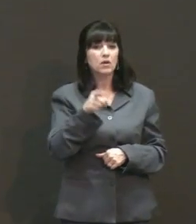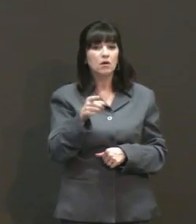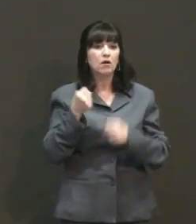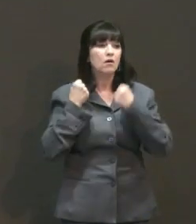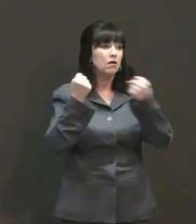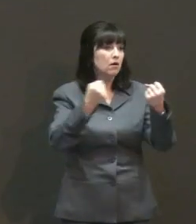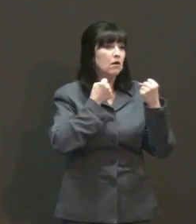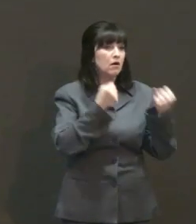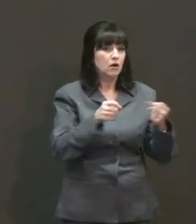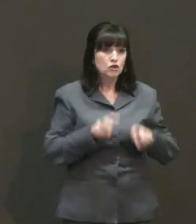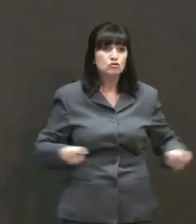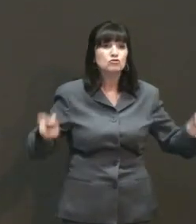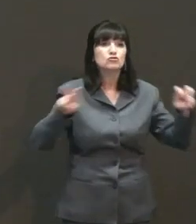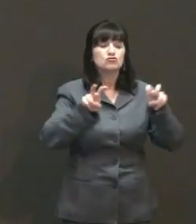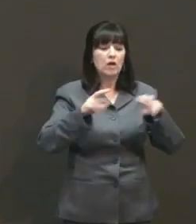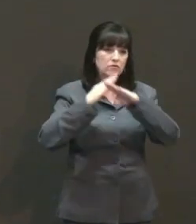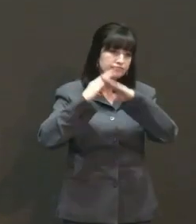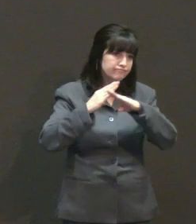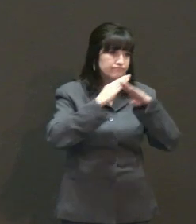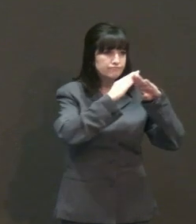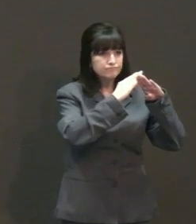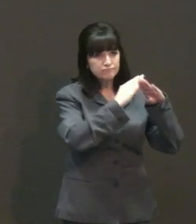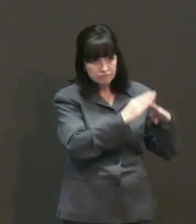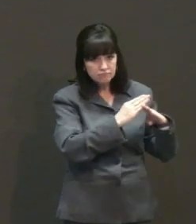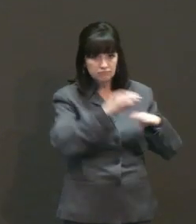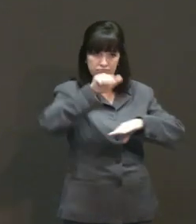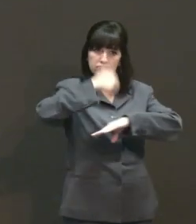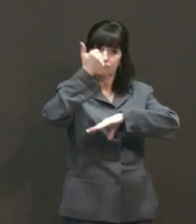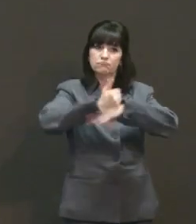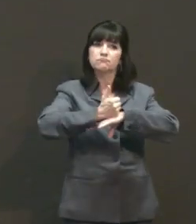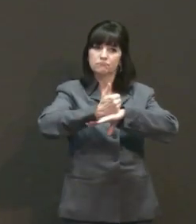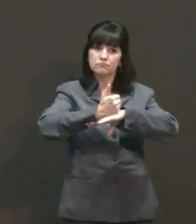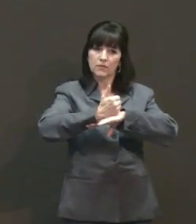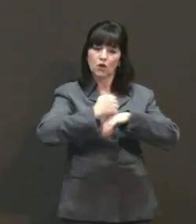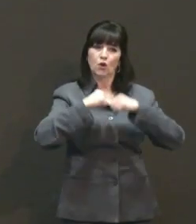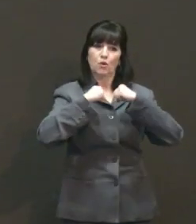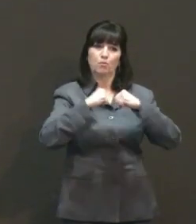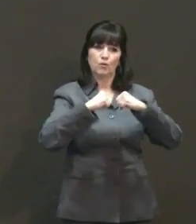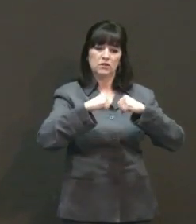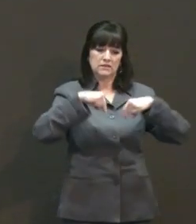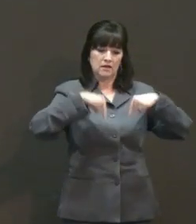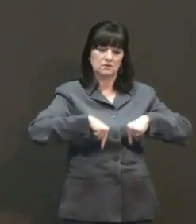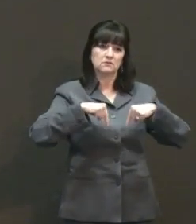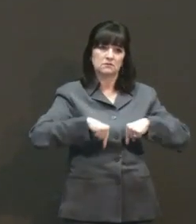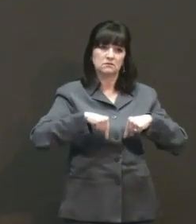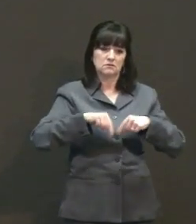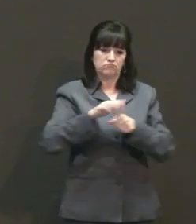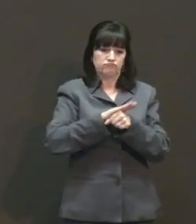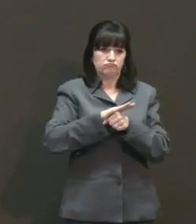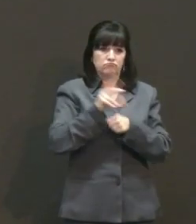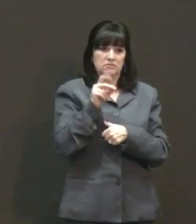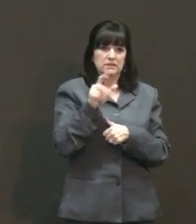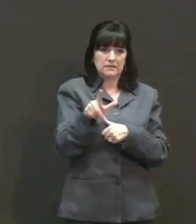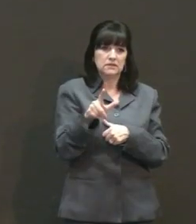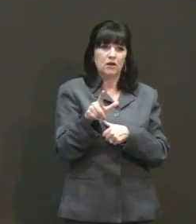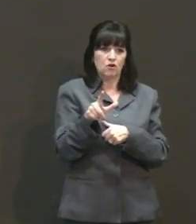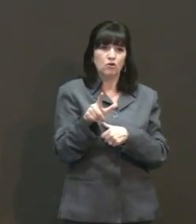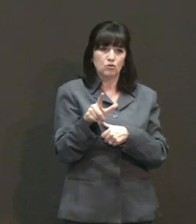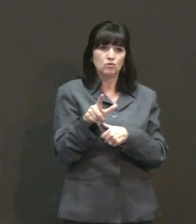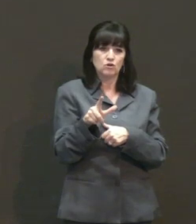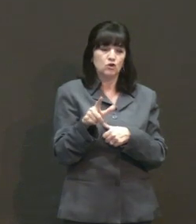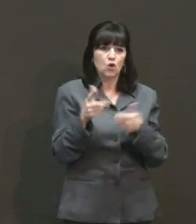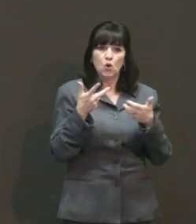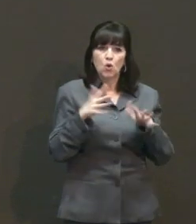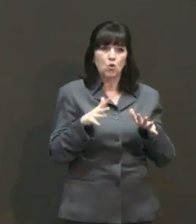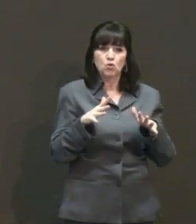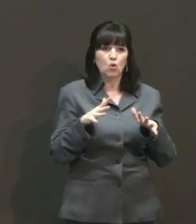been implemented, have been put in effect just for that purpose, for protecting our area, our state, from